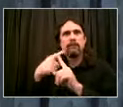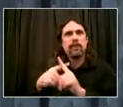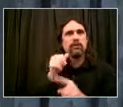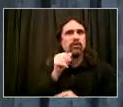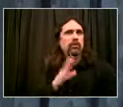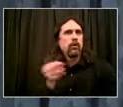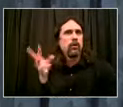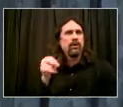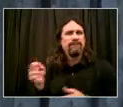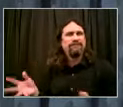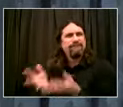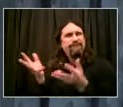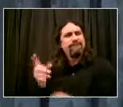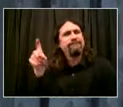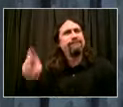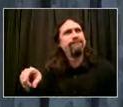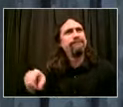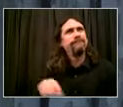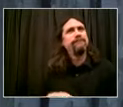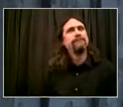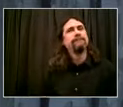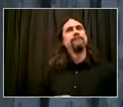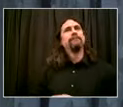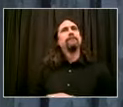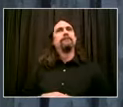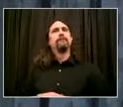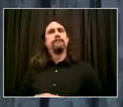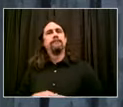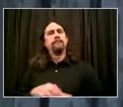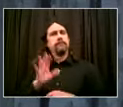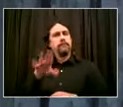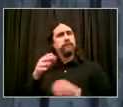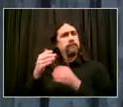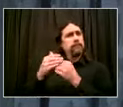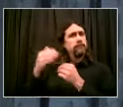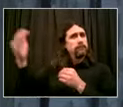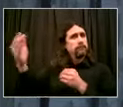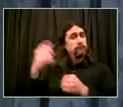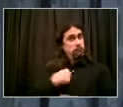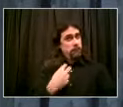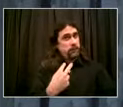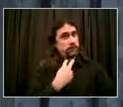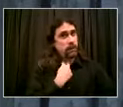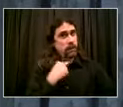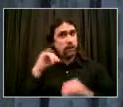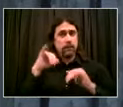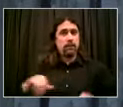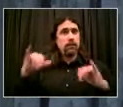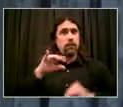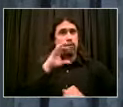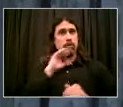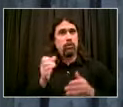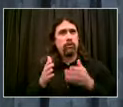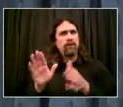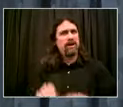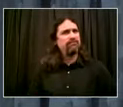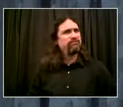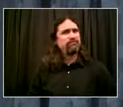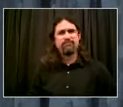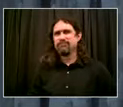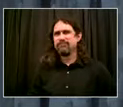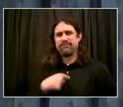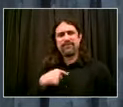czar. I'm going to take the skills that I put in place to reopen our schools, build our